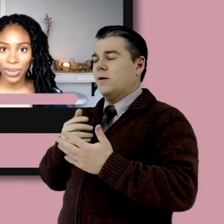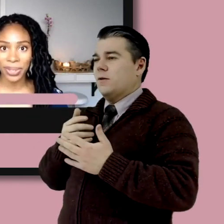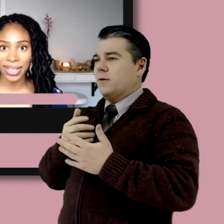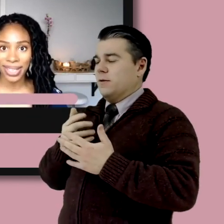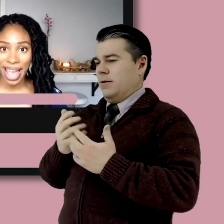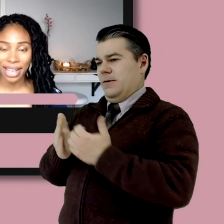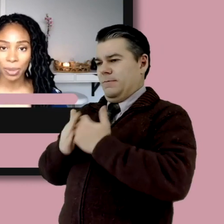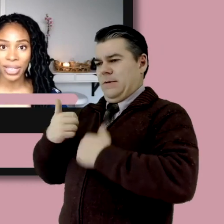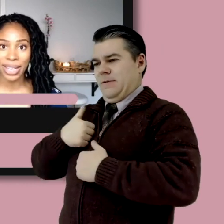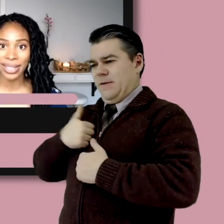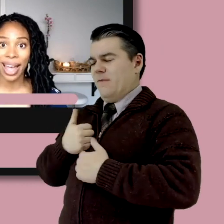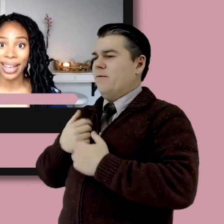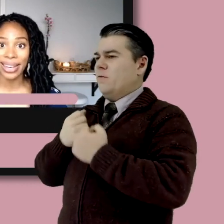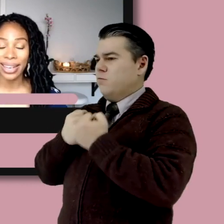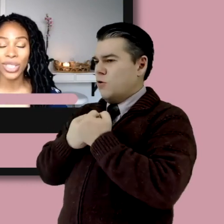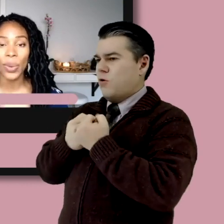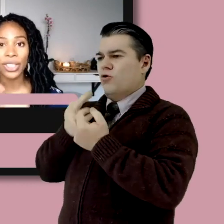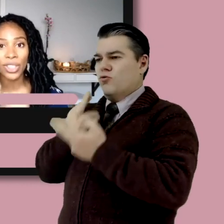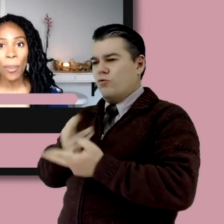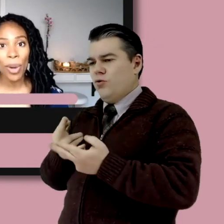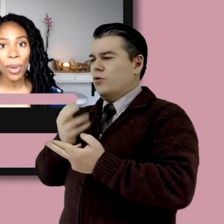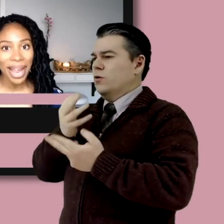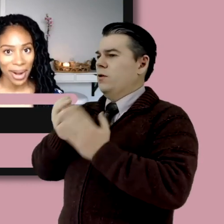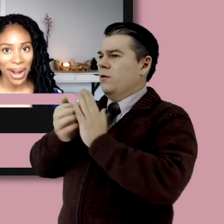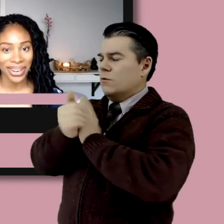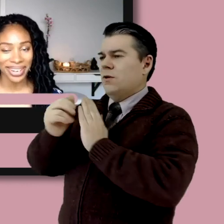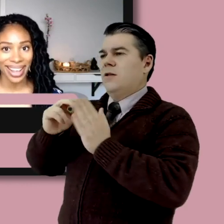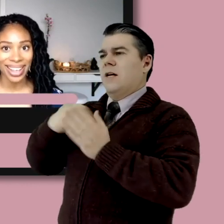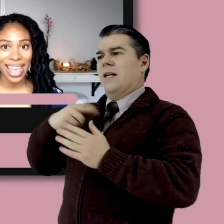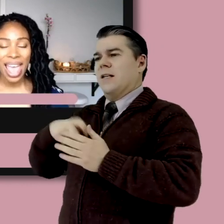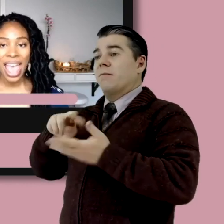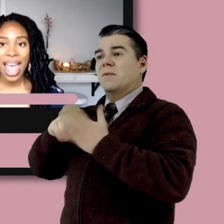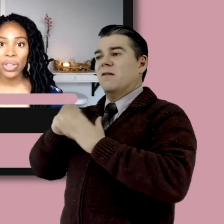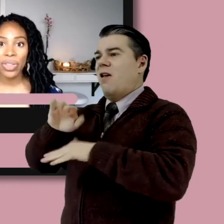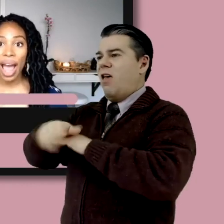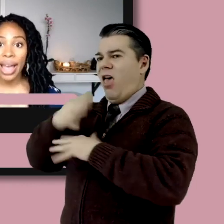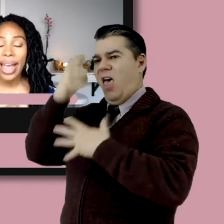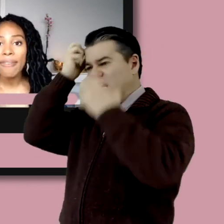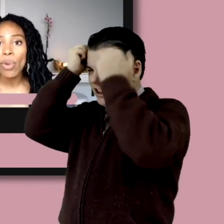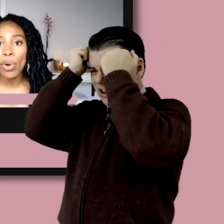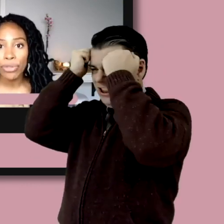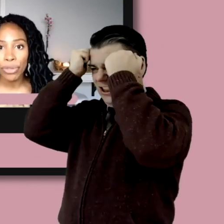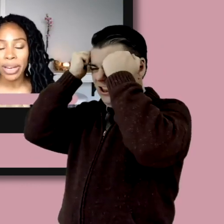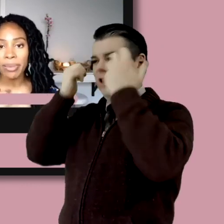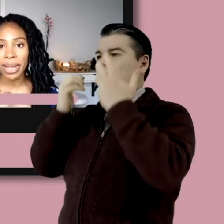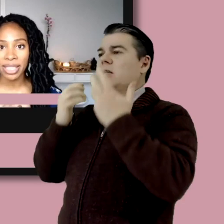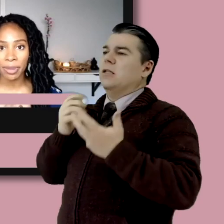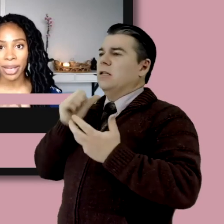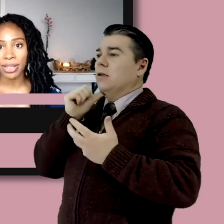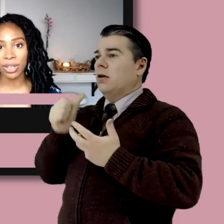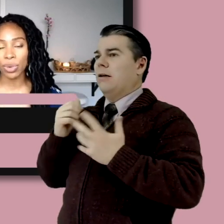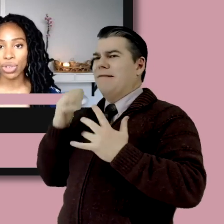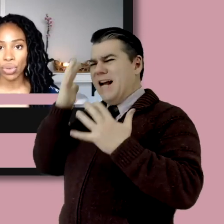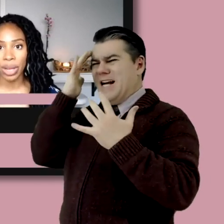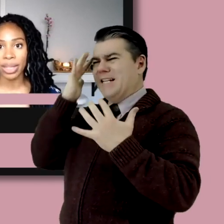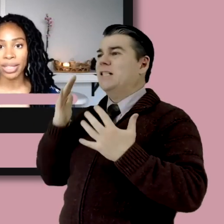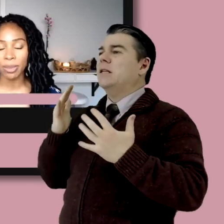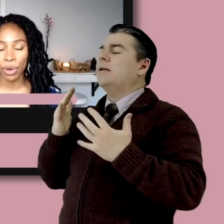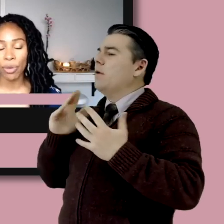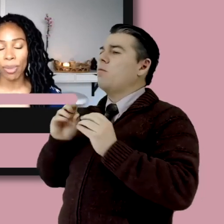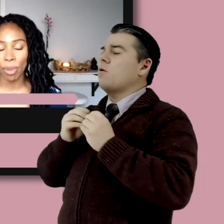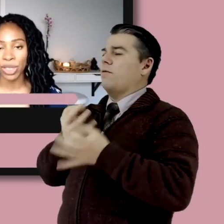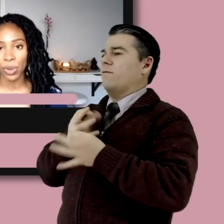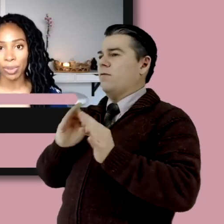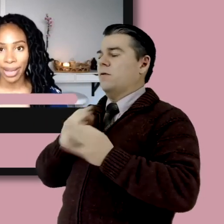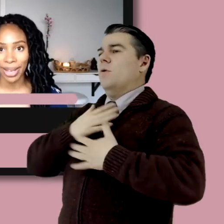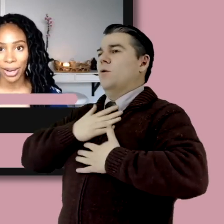the resources and the expertise I need so I don't pull my hair out at night, and so that I have more freedom and space to enjoy these